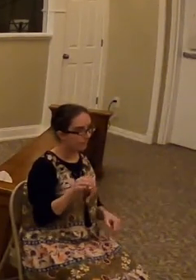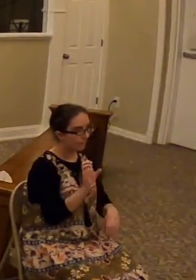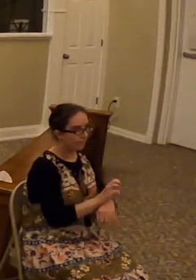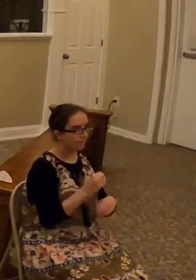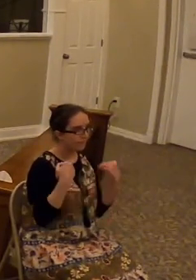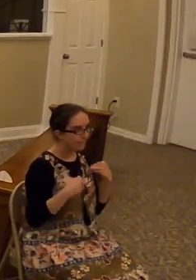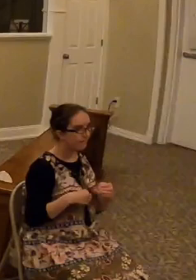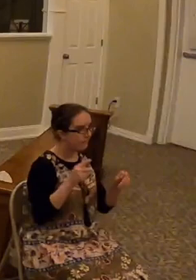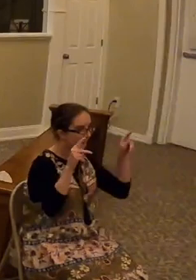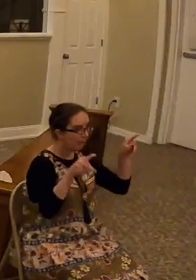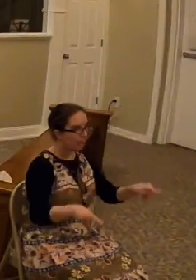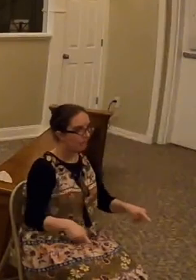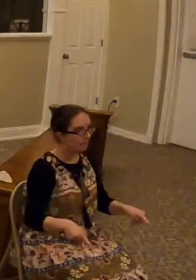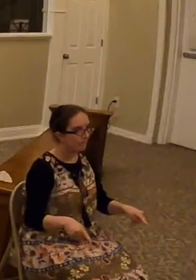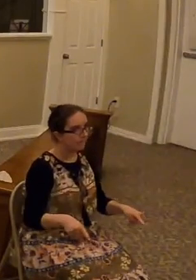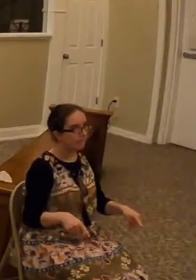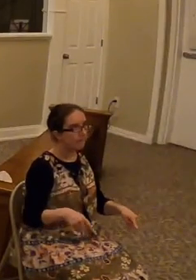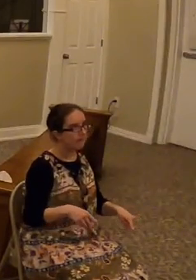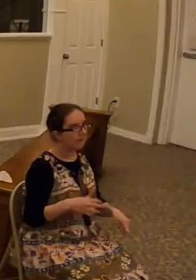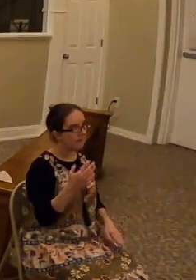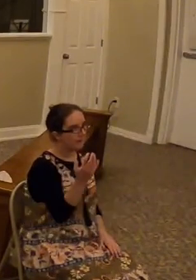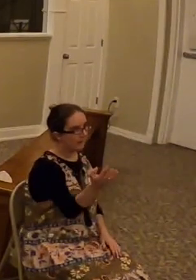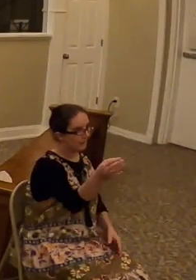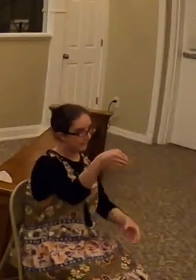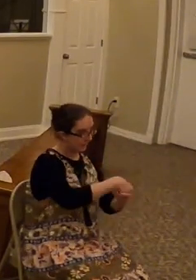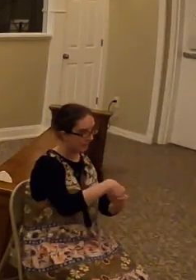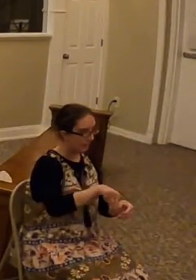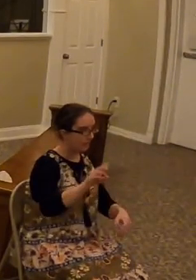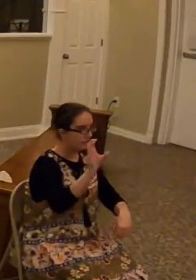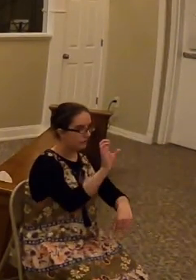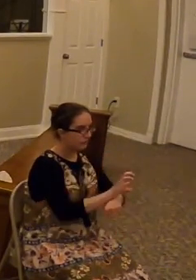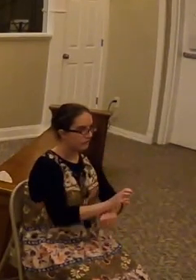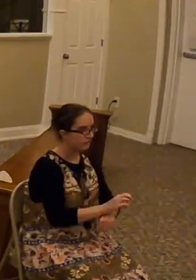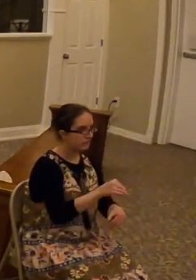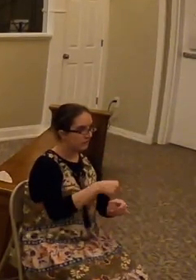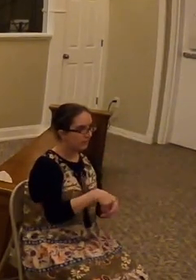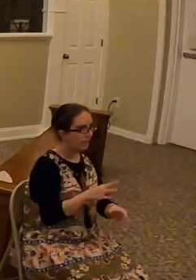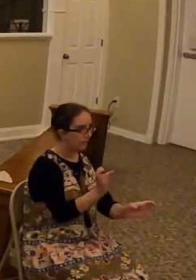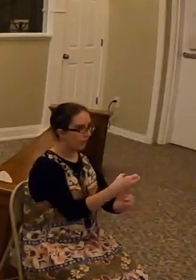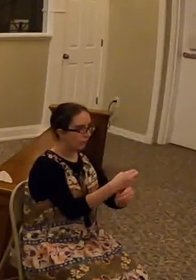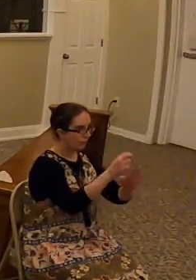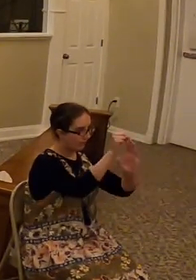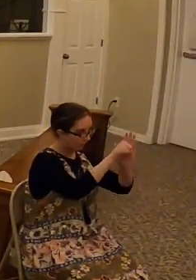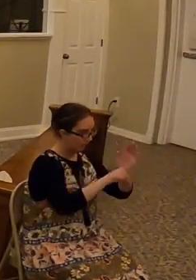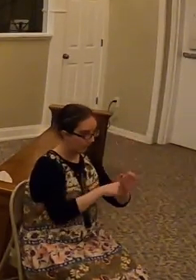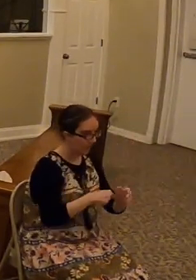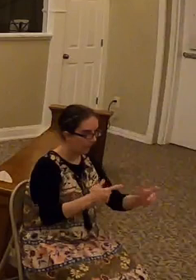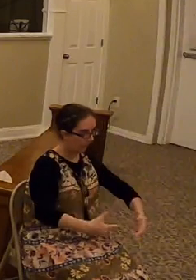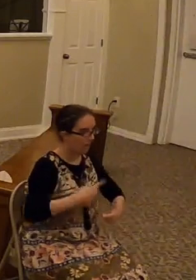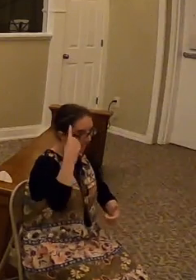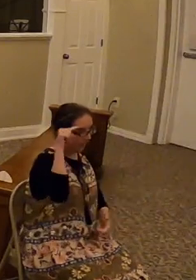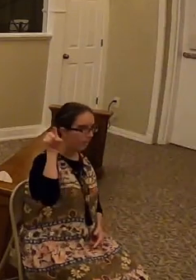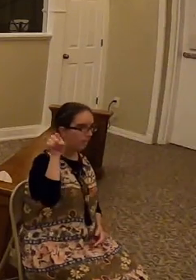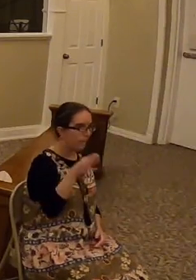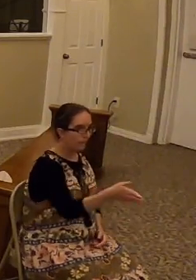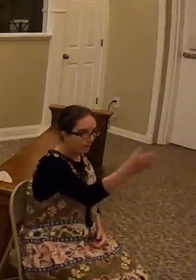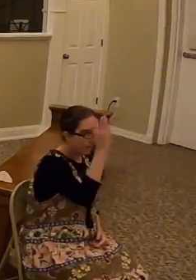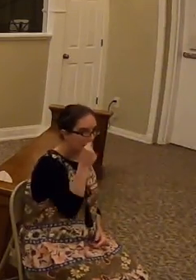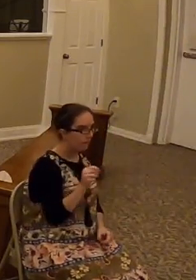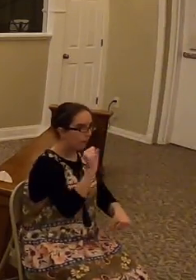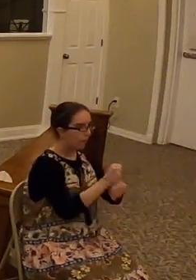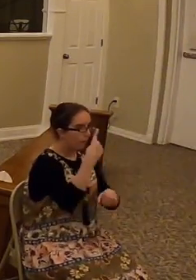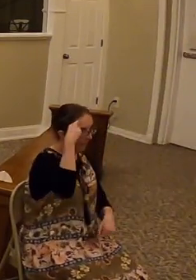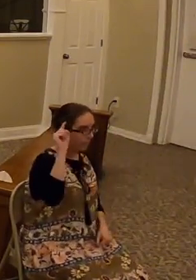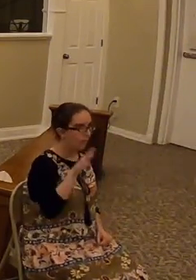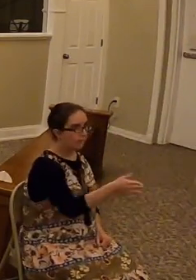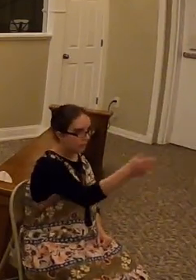churches, he had his hands in those churches, in their creation, in them living for God, in them